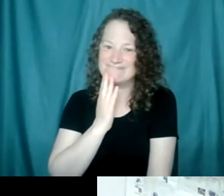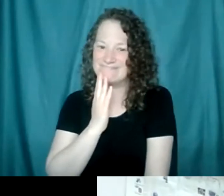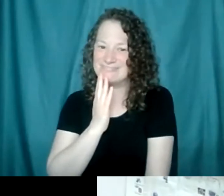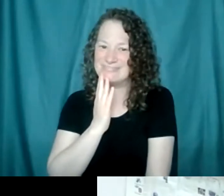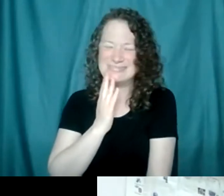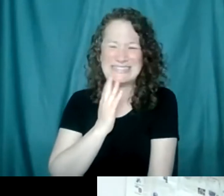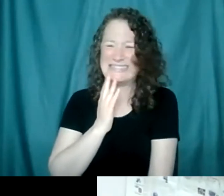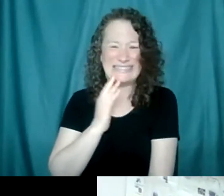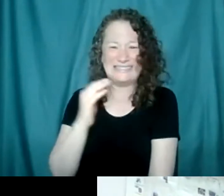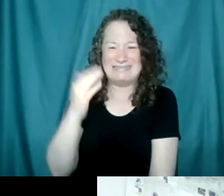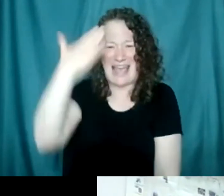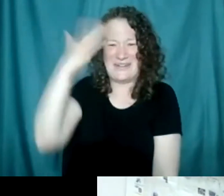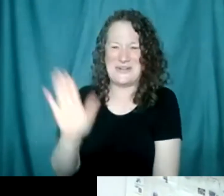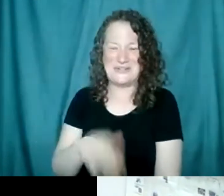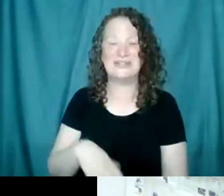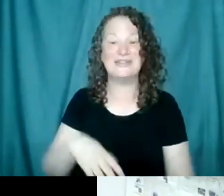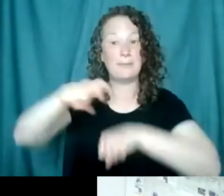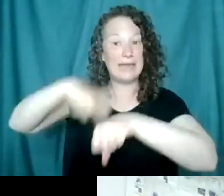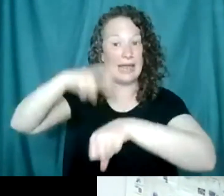Pass. Pass. Okay. Potatoes.